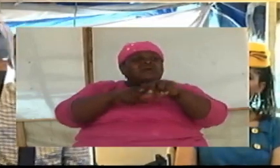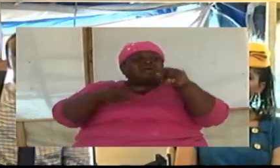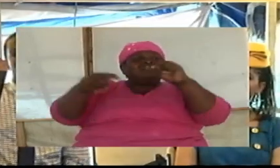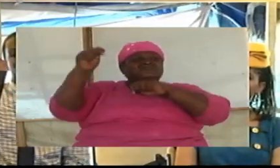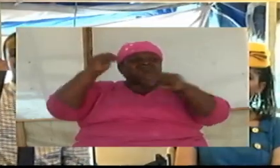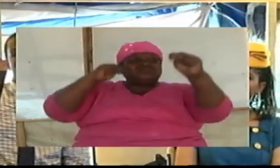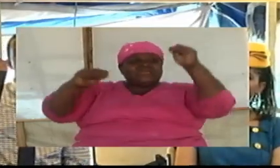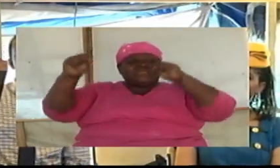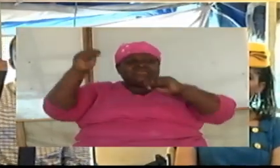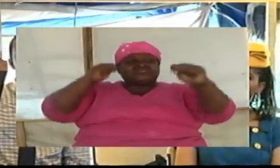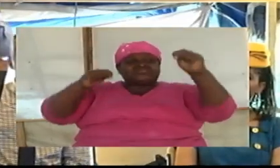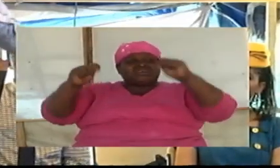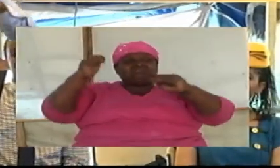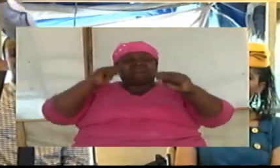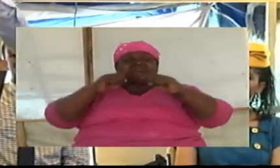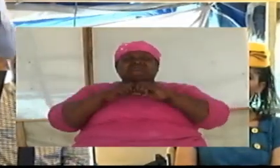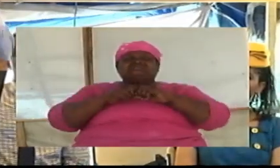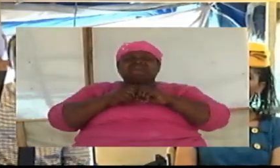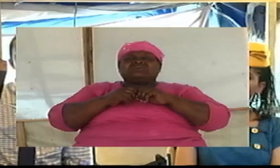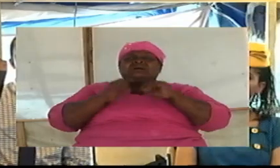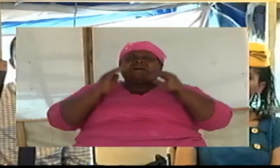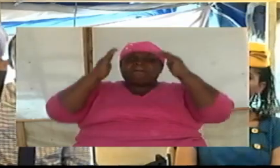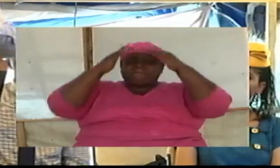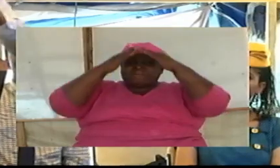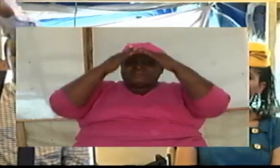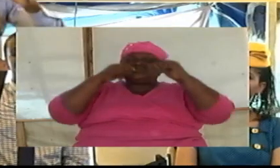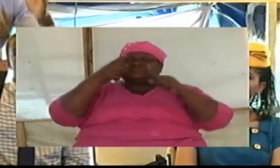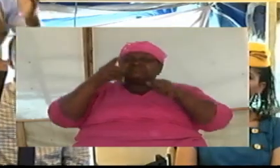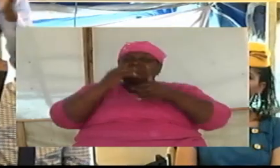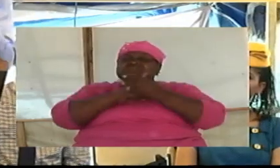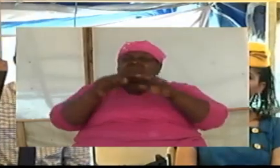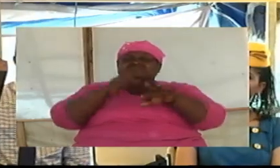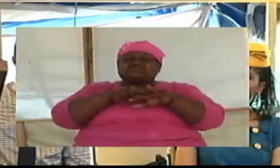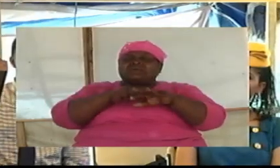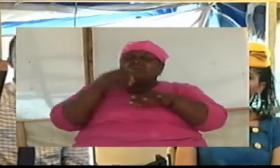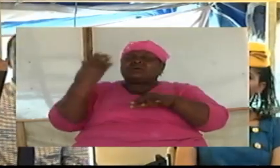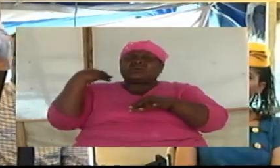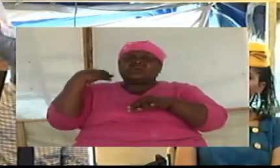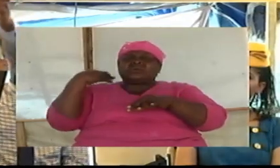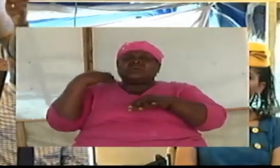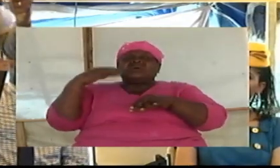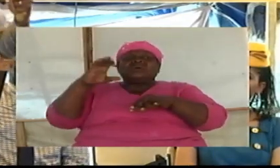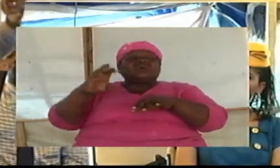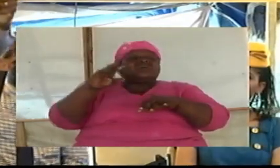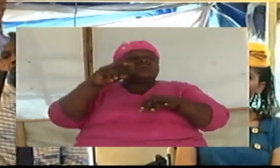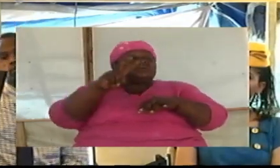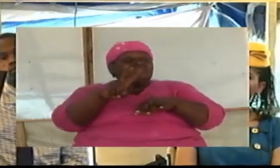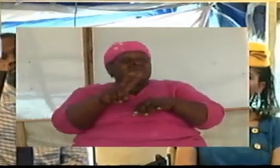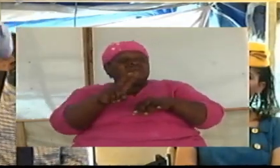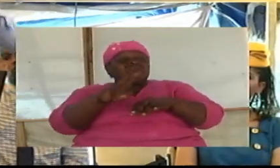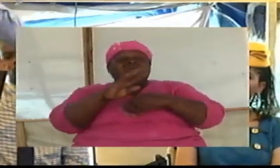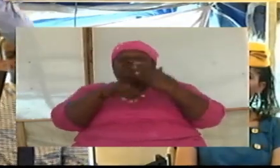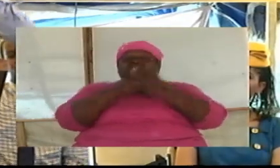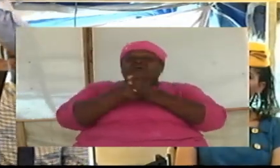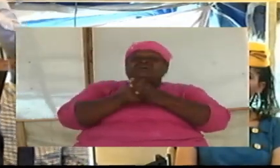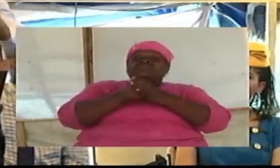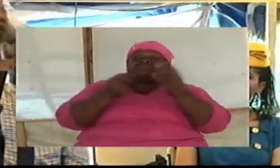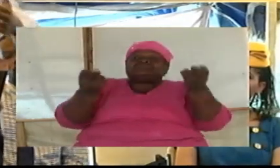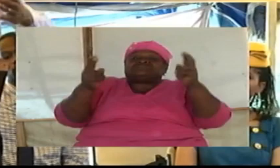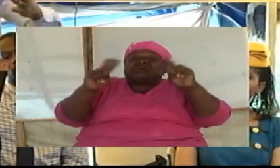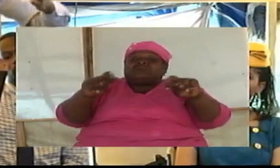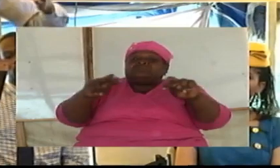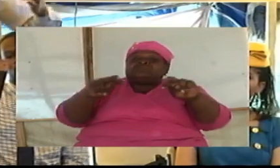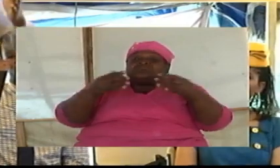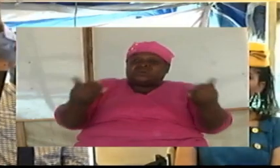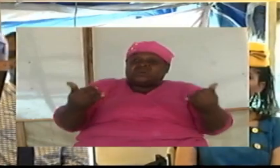say it some time ago that the coronavirus and all that's going on now is just the